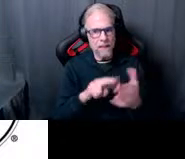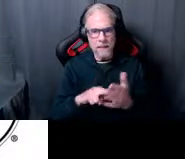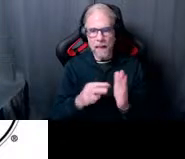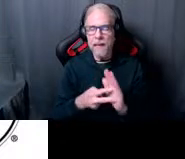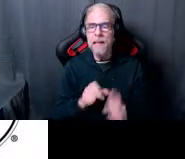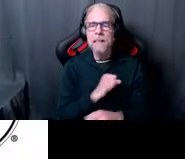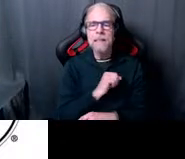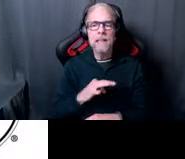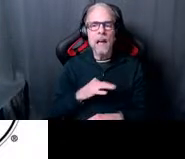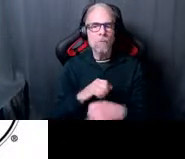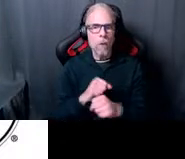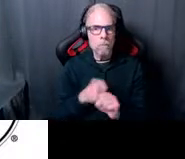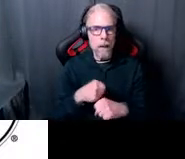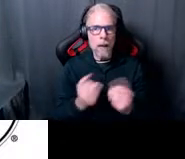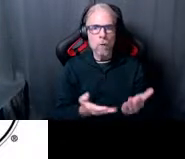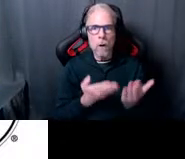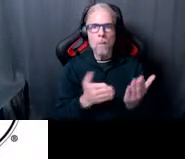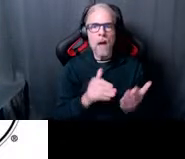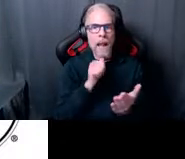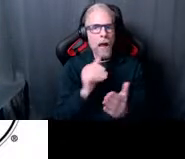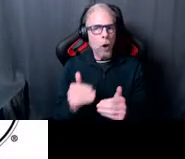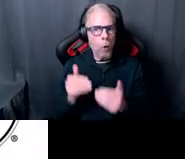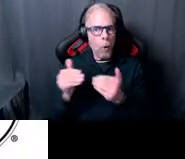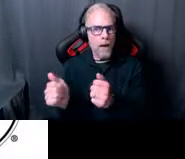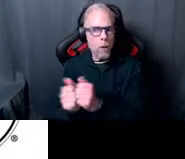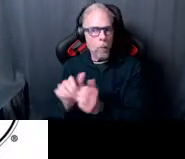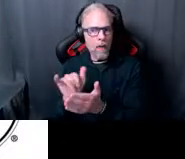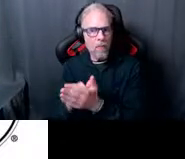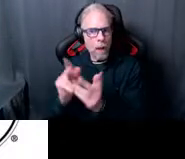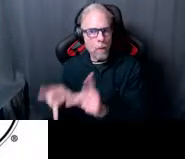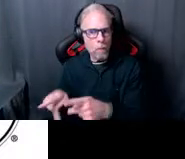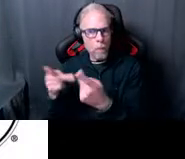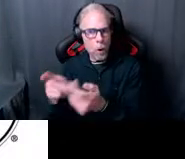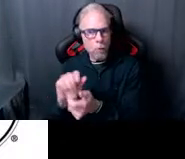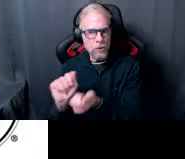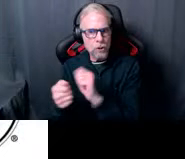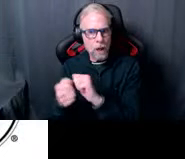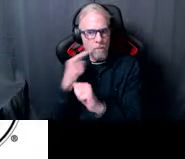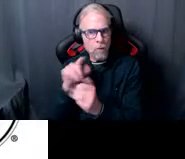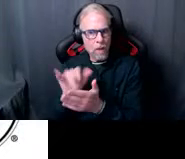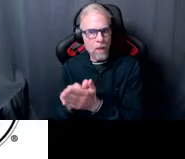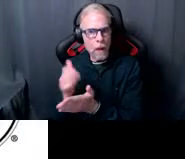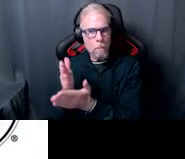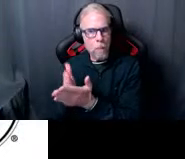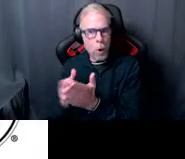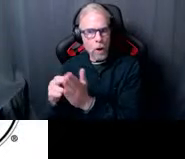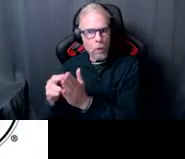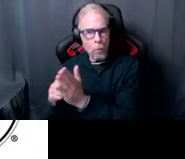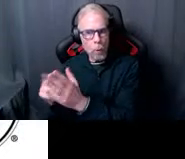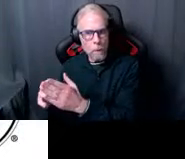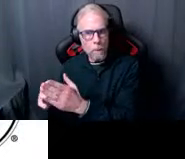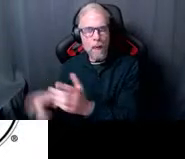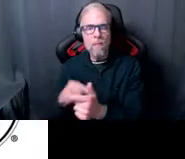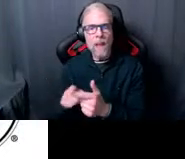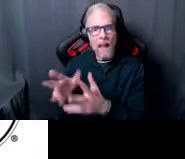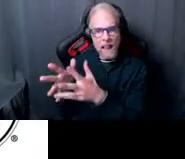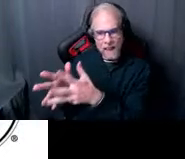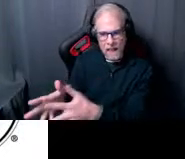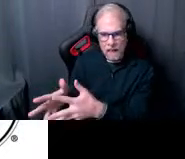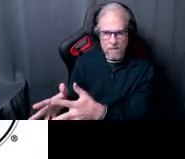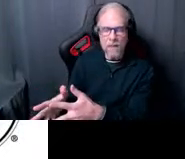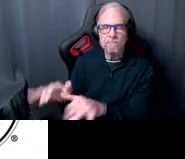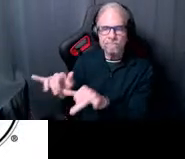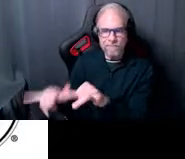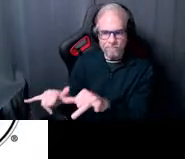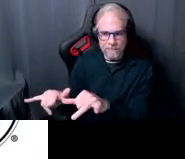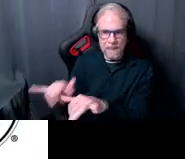make a recommendation to not move forward with that proposed change to that portion of the rule and just leave it as is. And